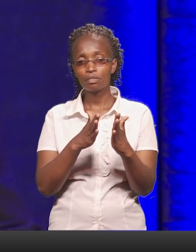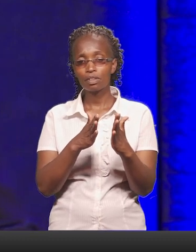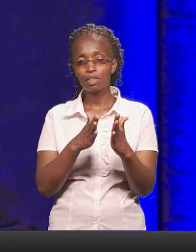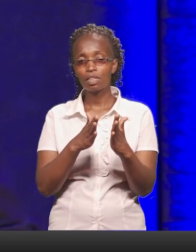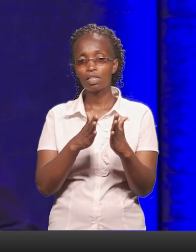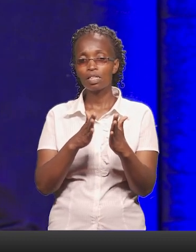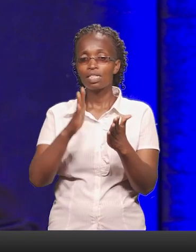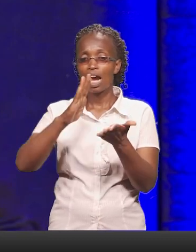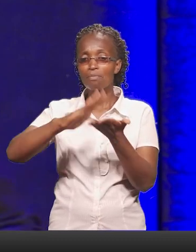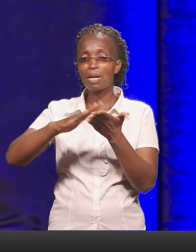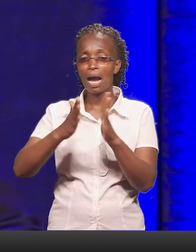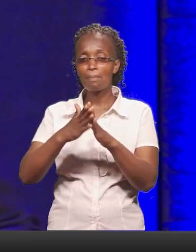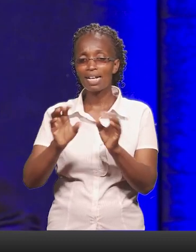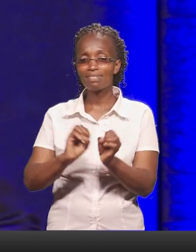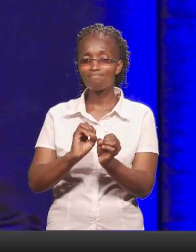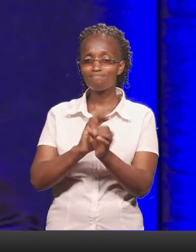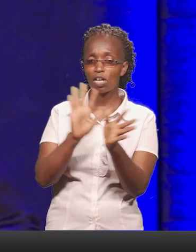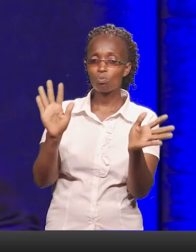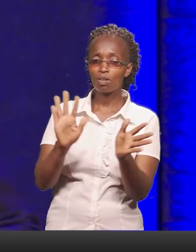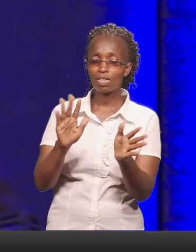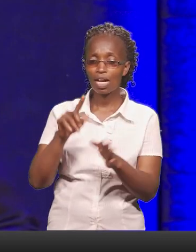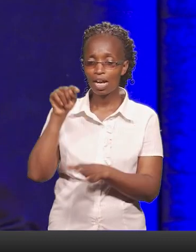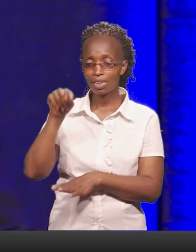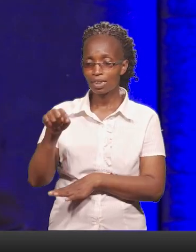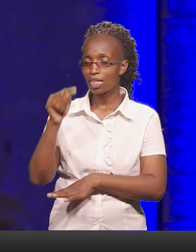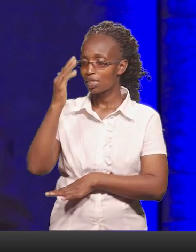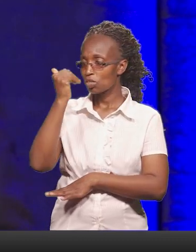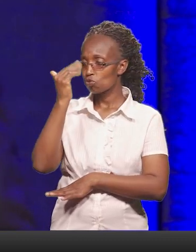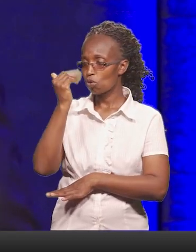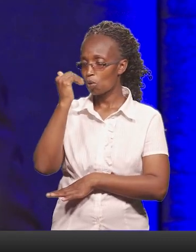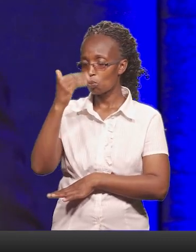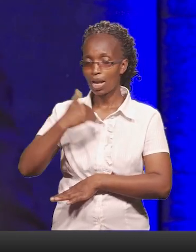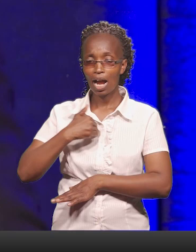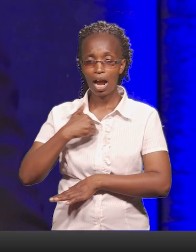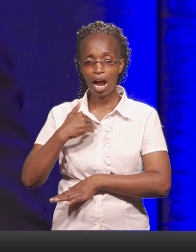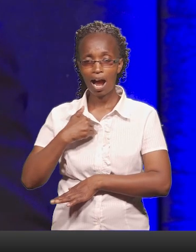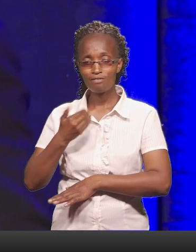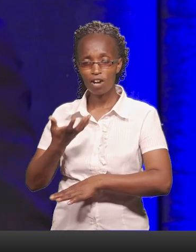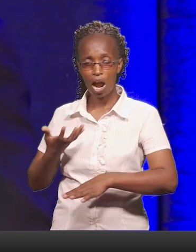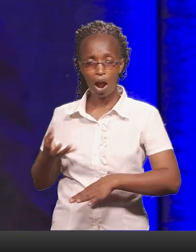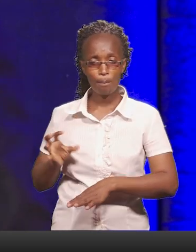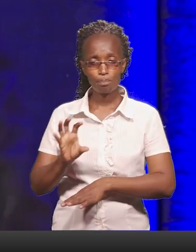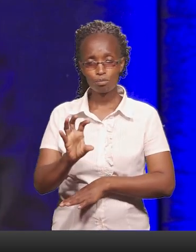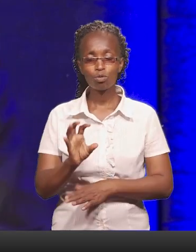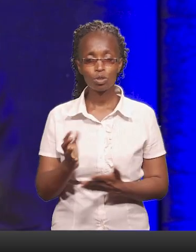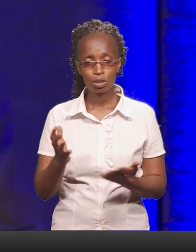and become exclusionist. And that's why our push